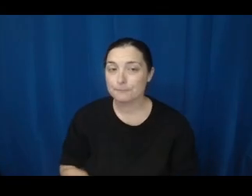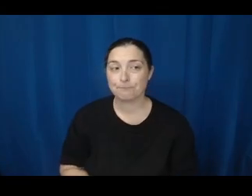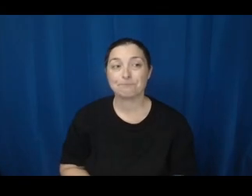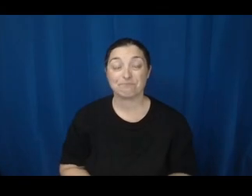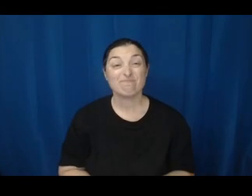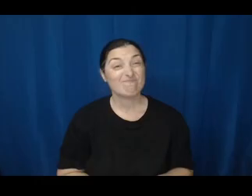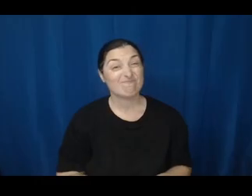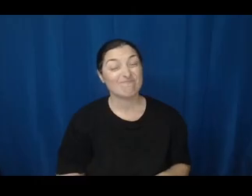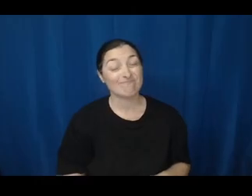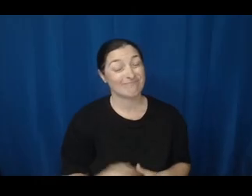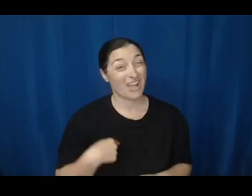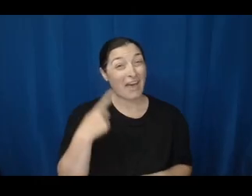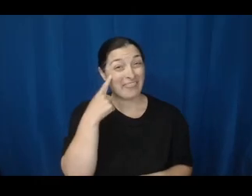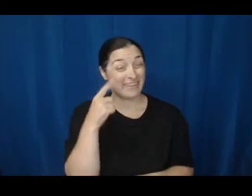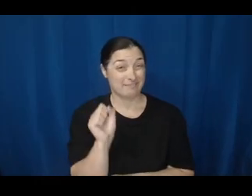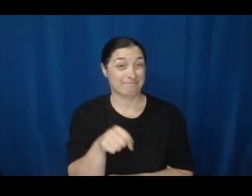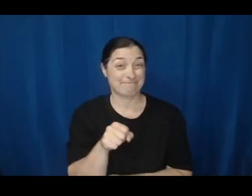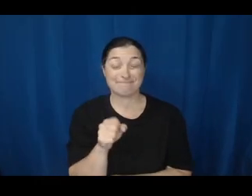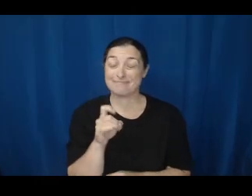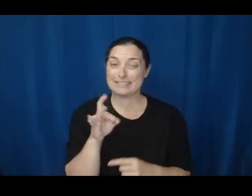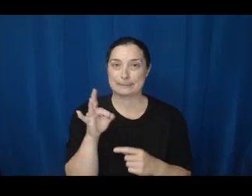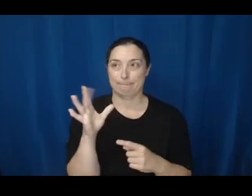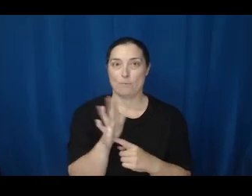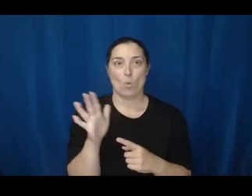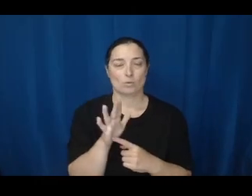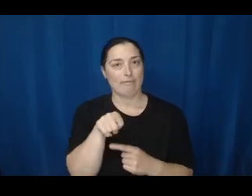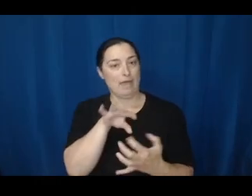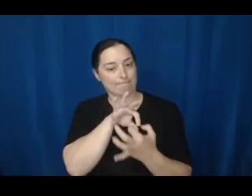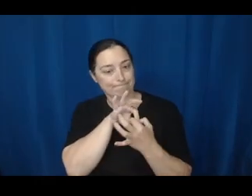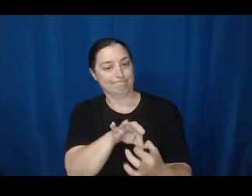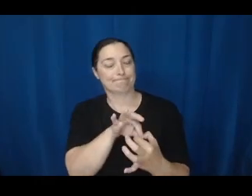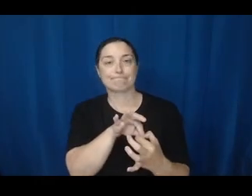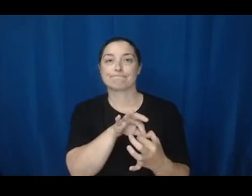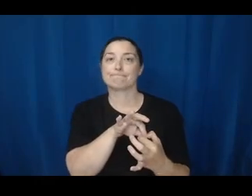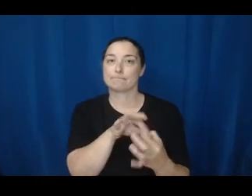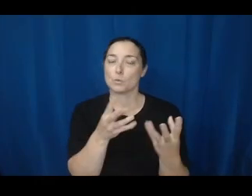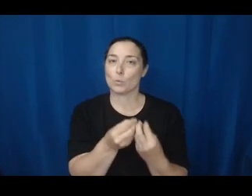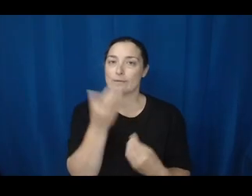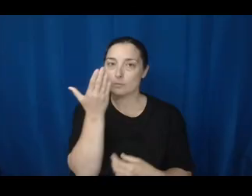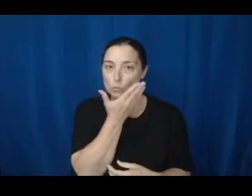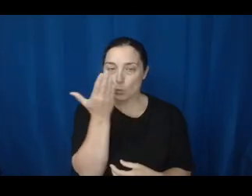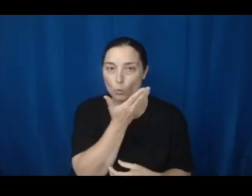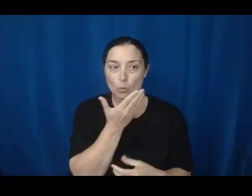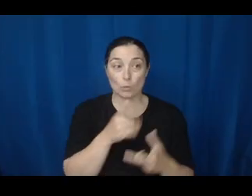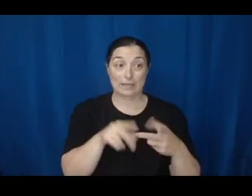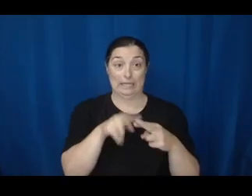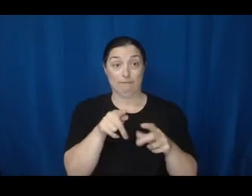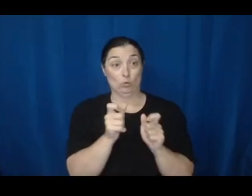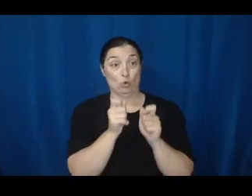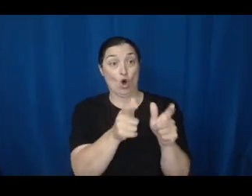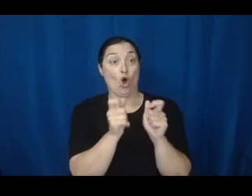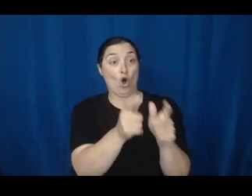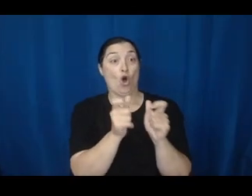Yeah, I mean, I think that it's really important, like engagement in schools, obviously. If you're going somewhere where you don't want to